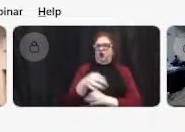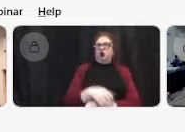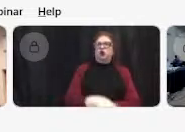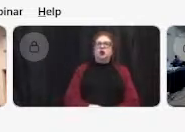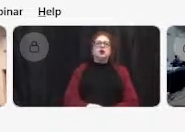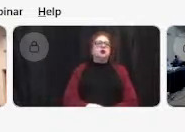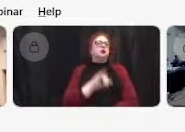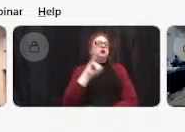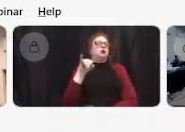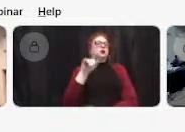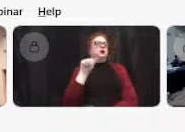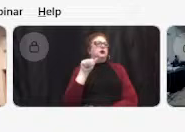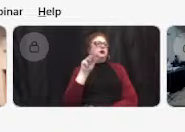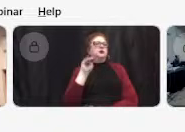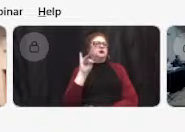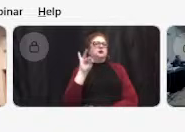the